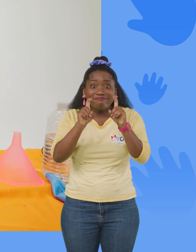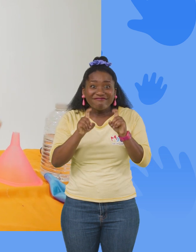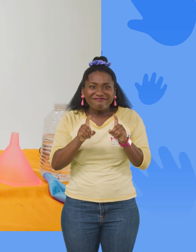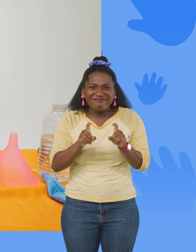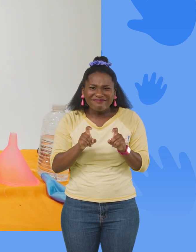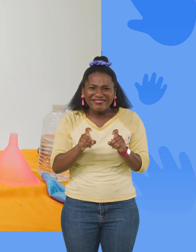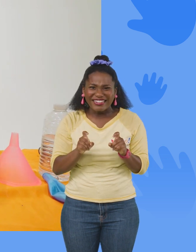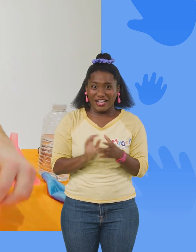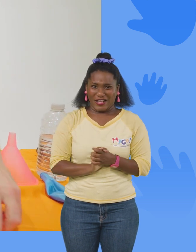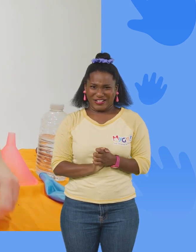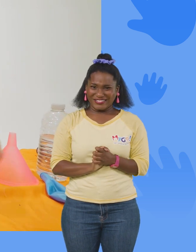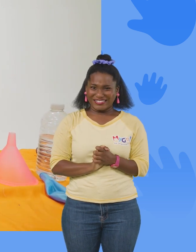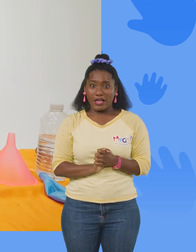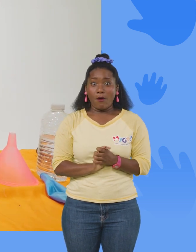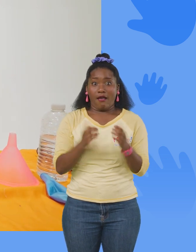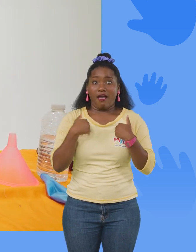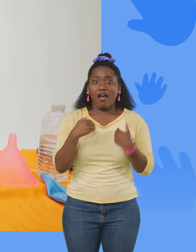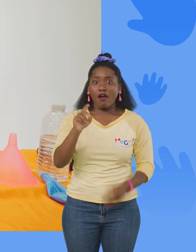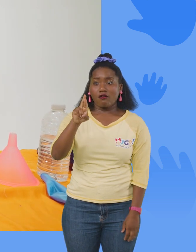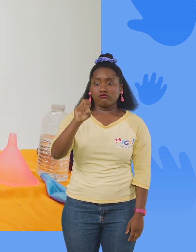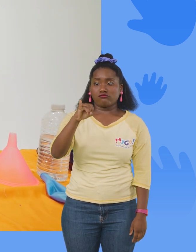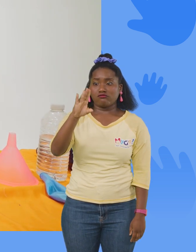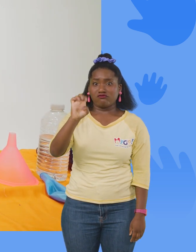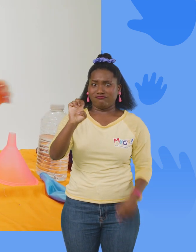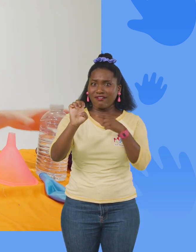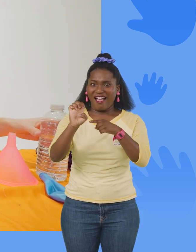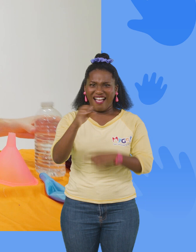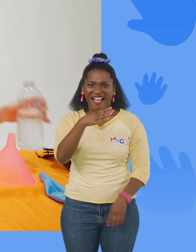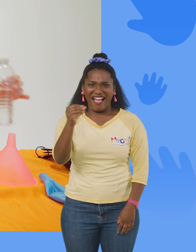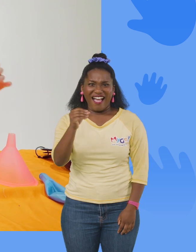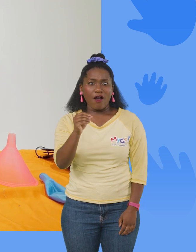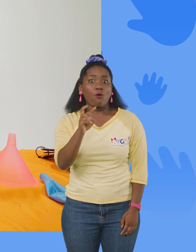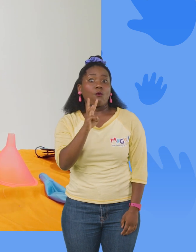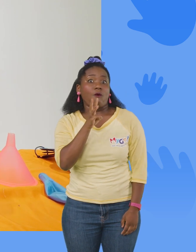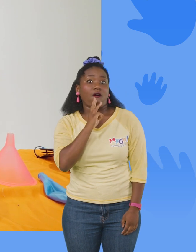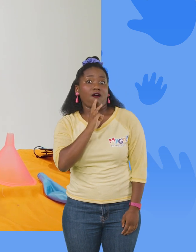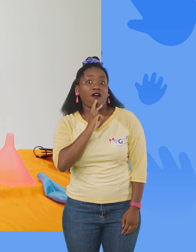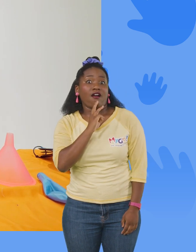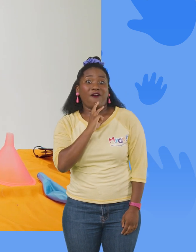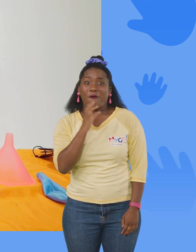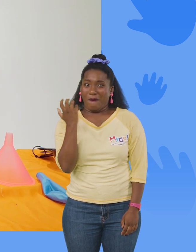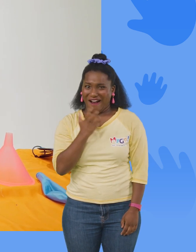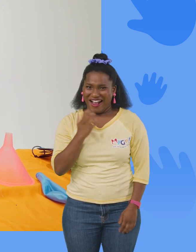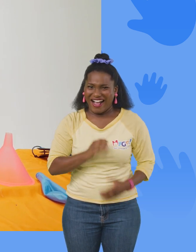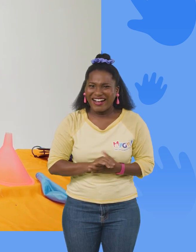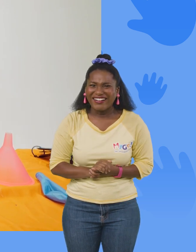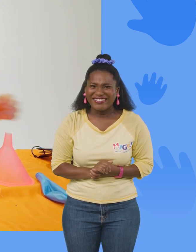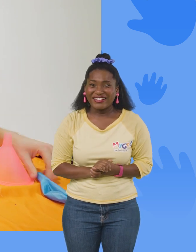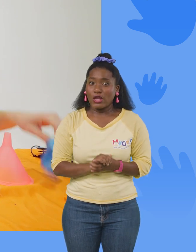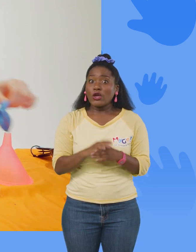experiment. Okay, we have rice and we have water.